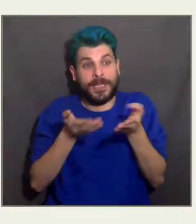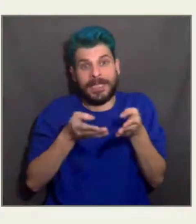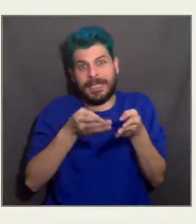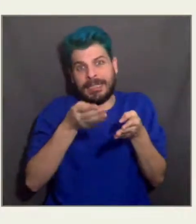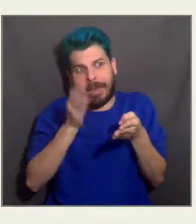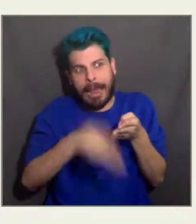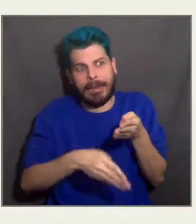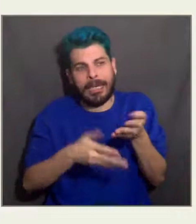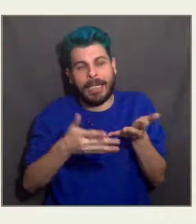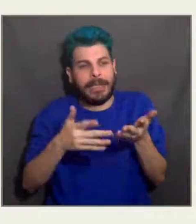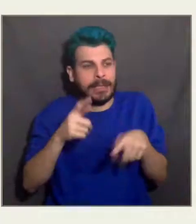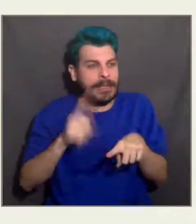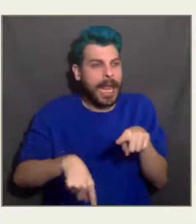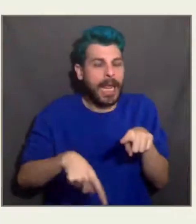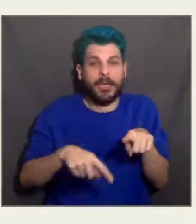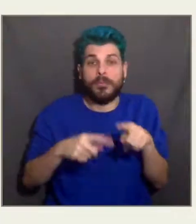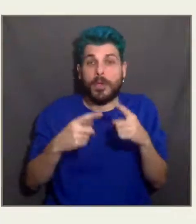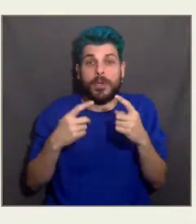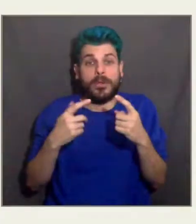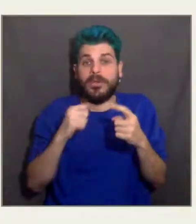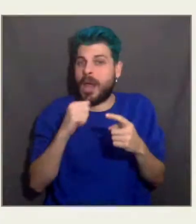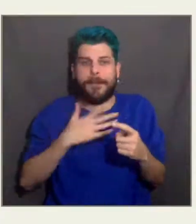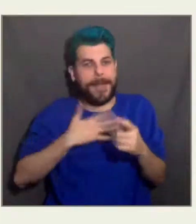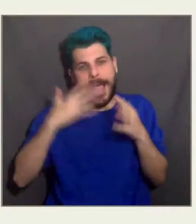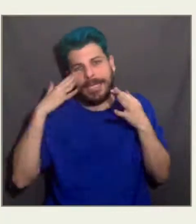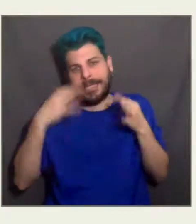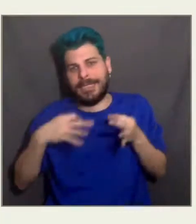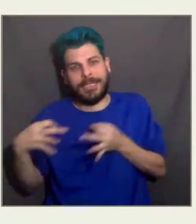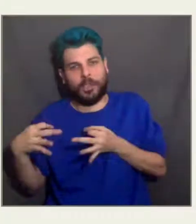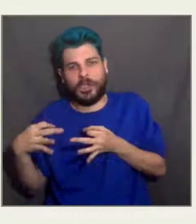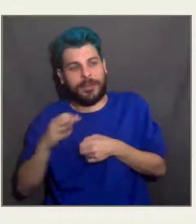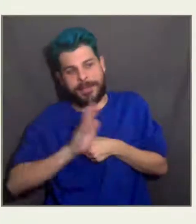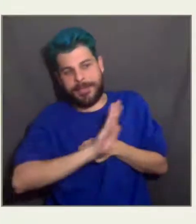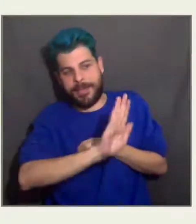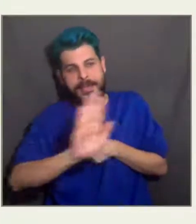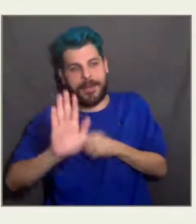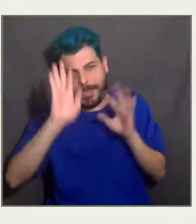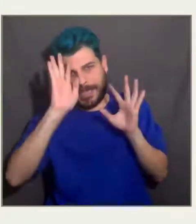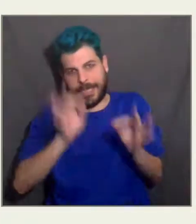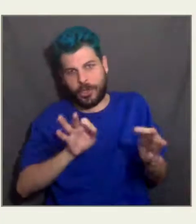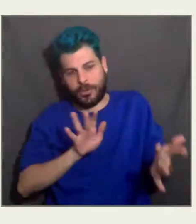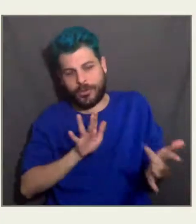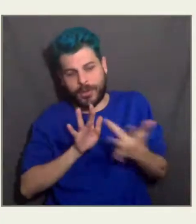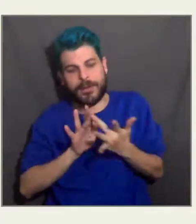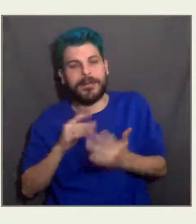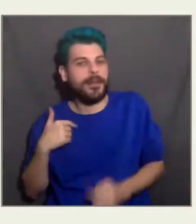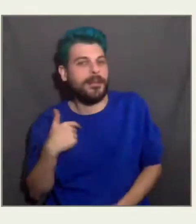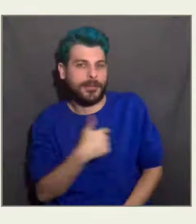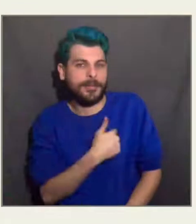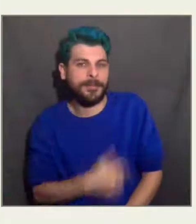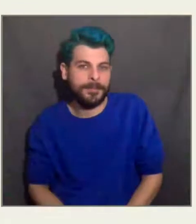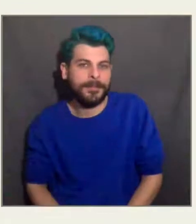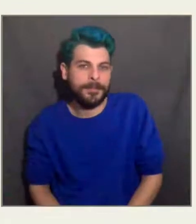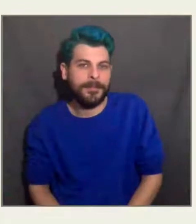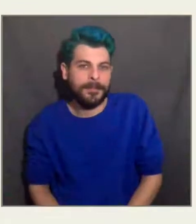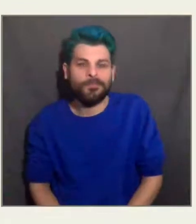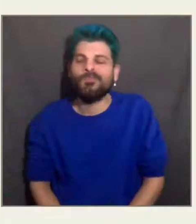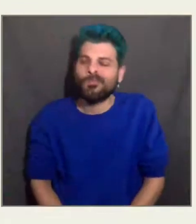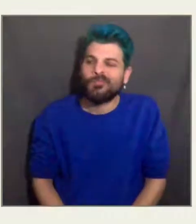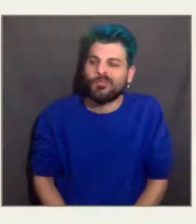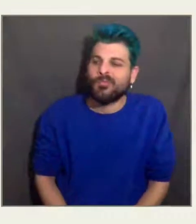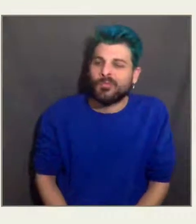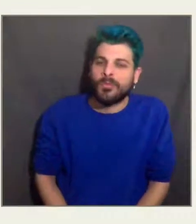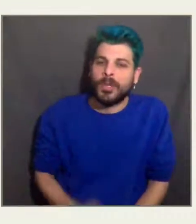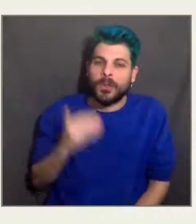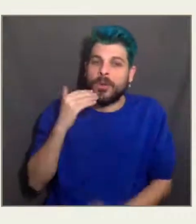that's happening. One little minor follow-up on that, it's been our experience in dealing with the affordable housing